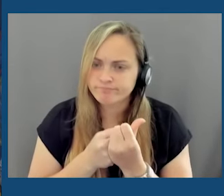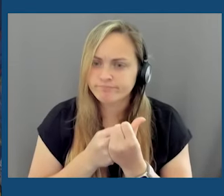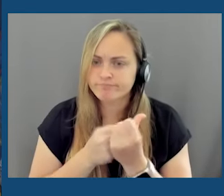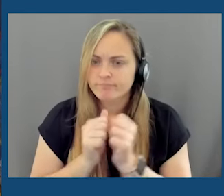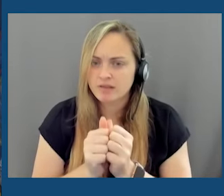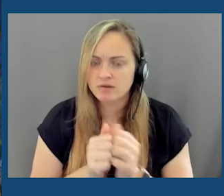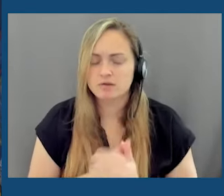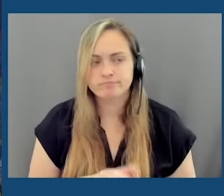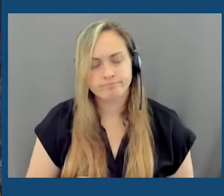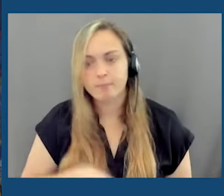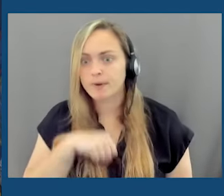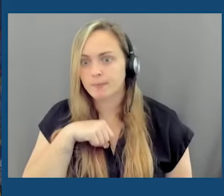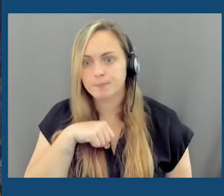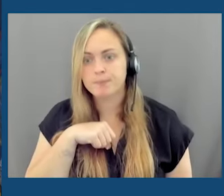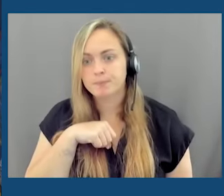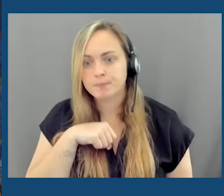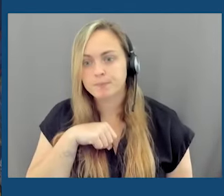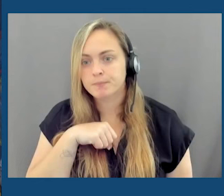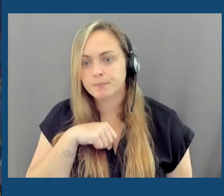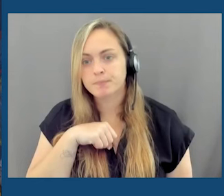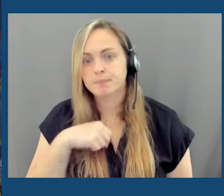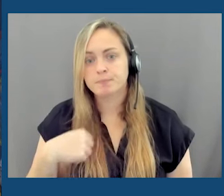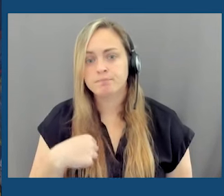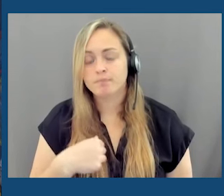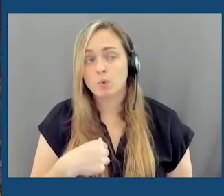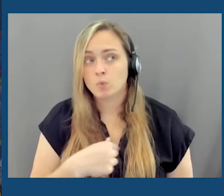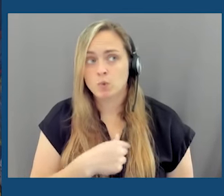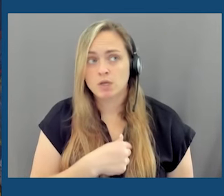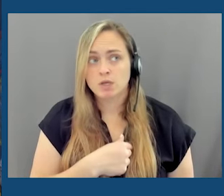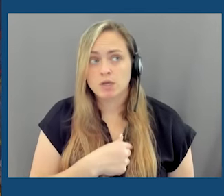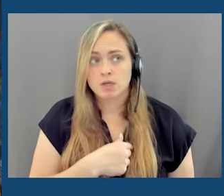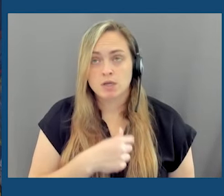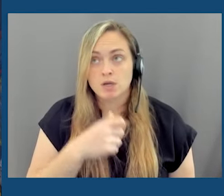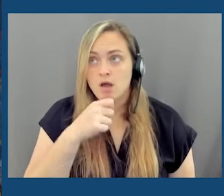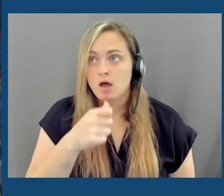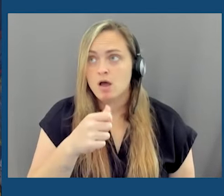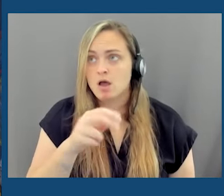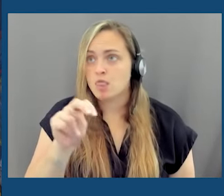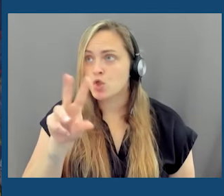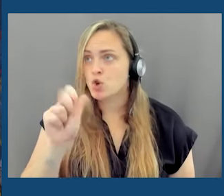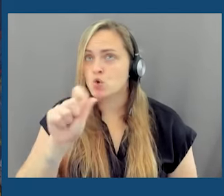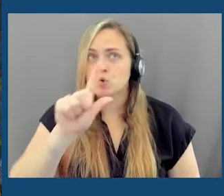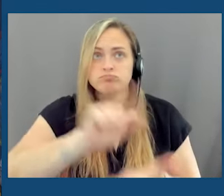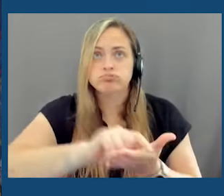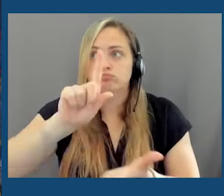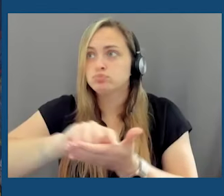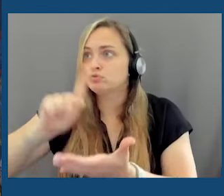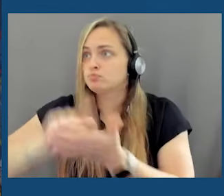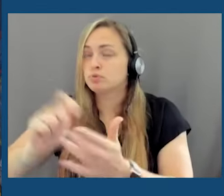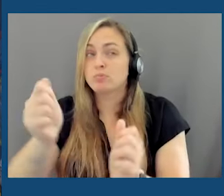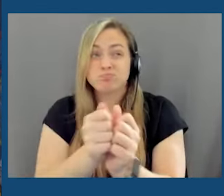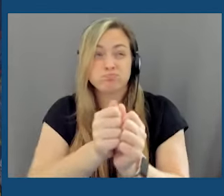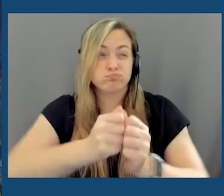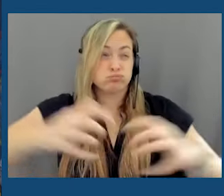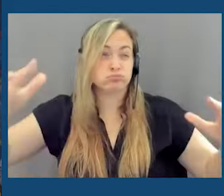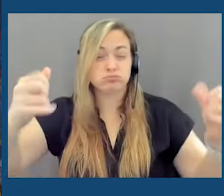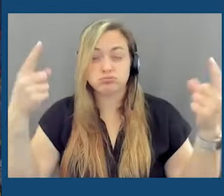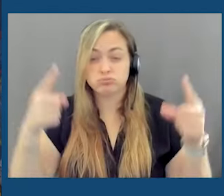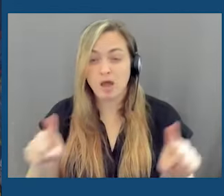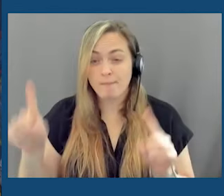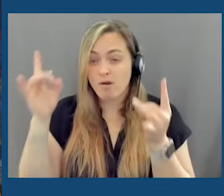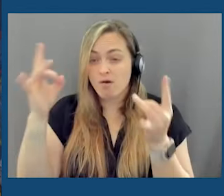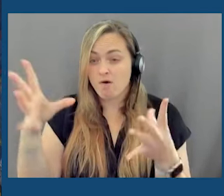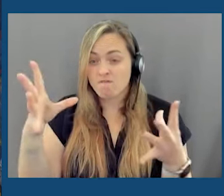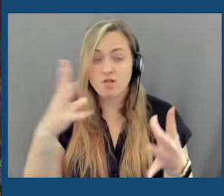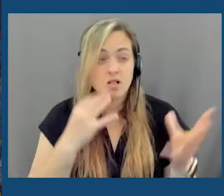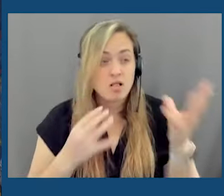am so proud that we did not end up in the headlines as one that imploded, but we're in the headlines